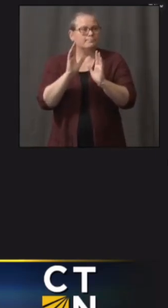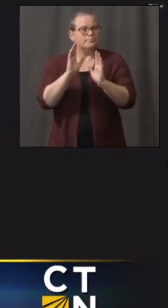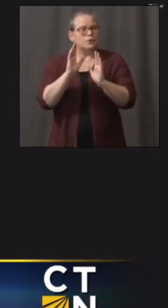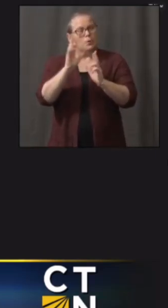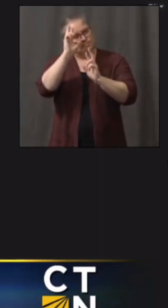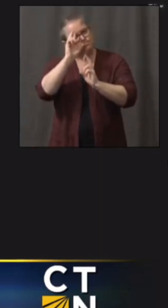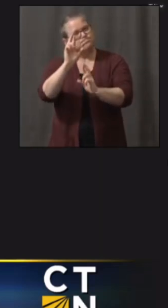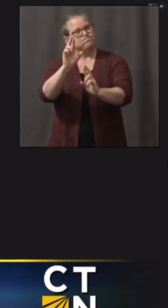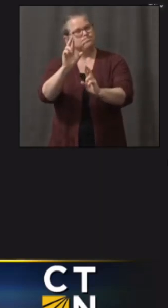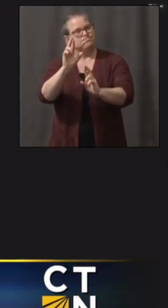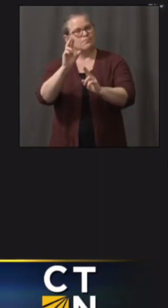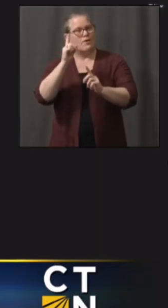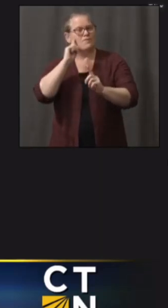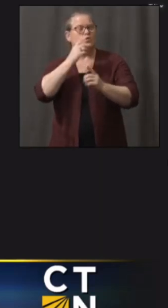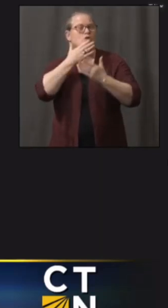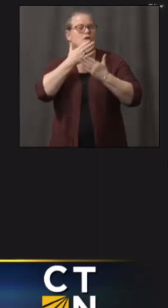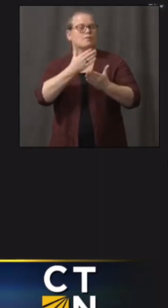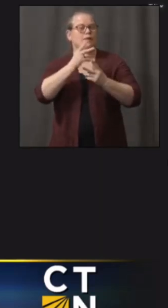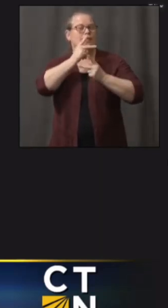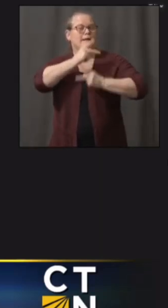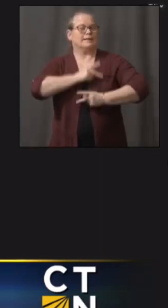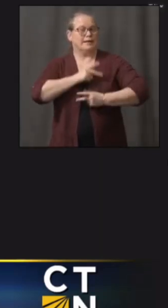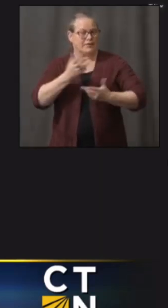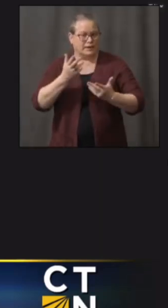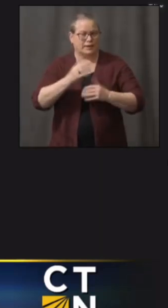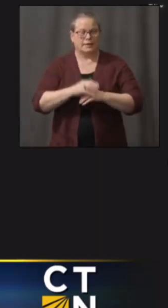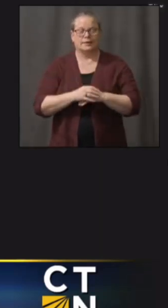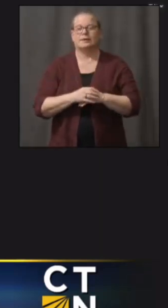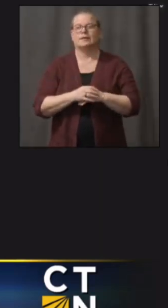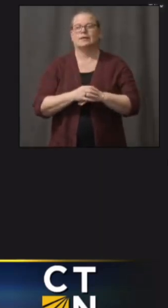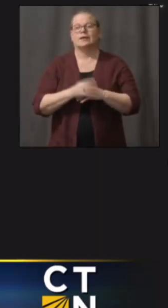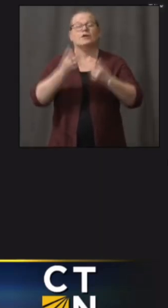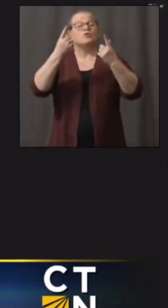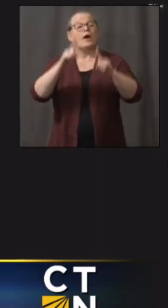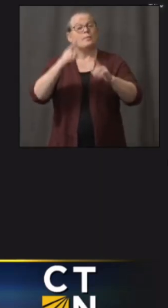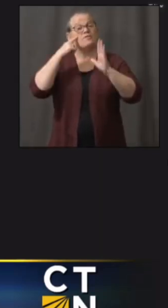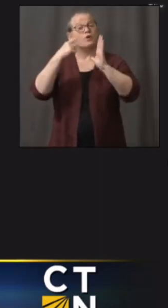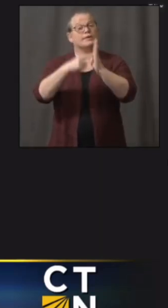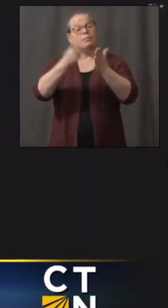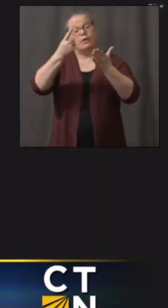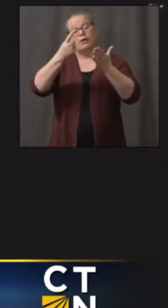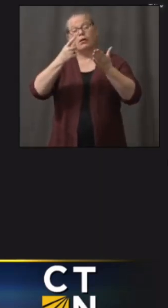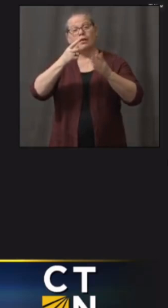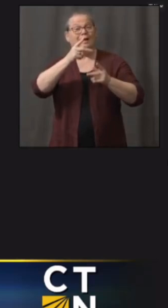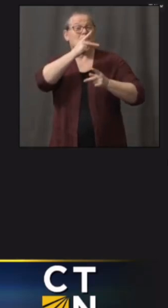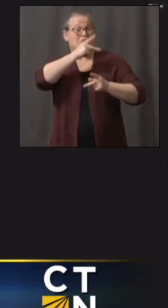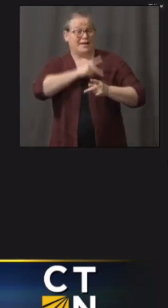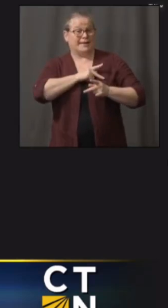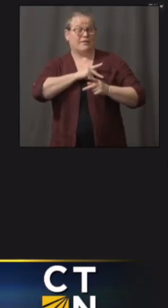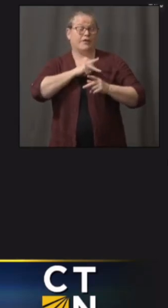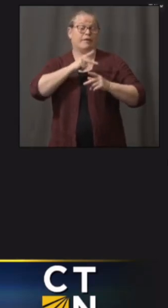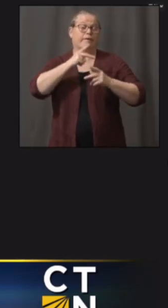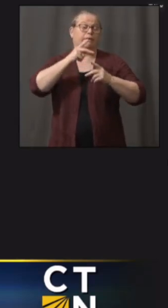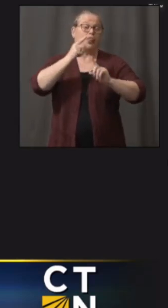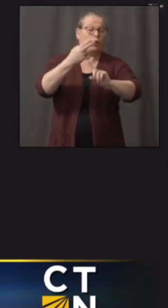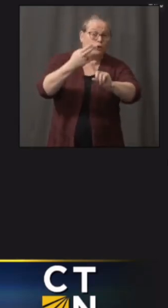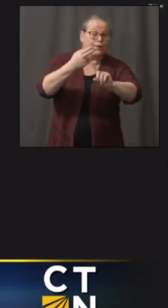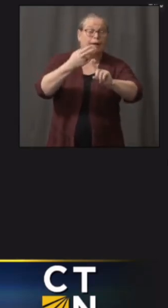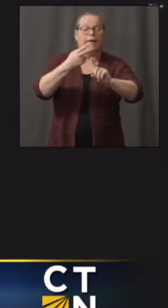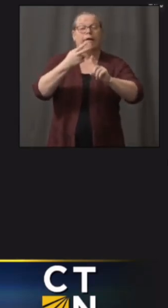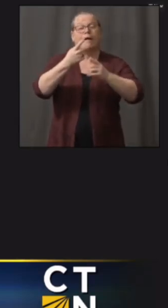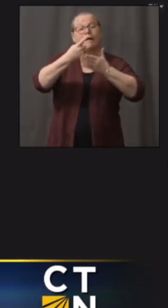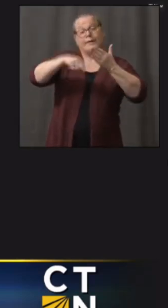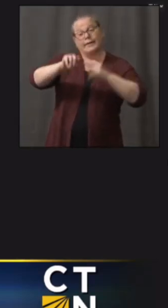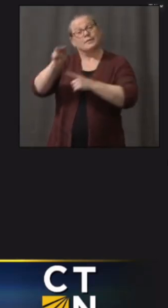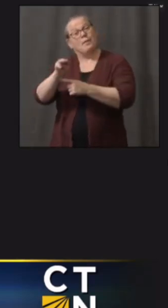and companies respond the Monday after Thanksgiving if they found out, Susie had 20 people